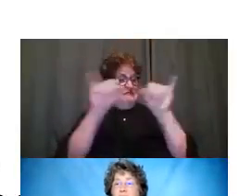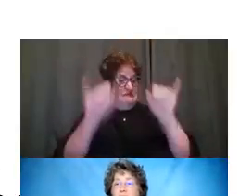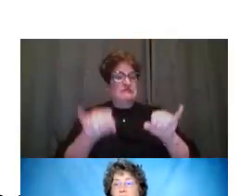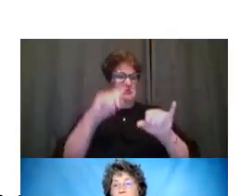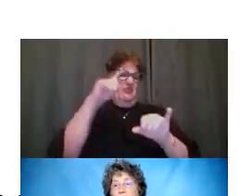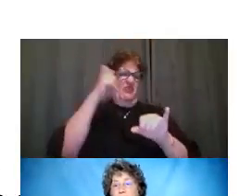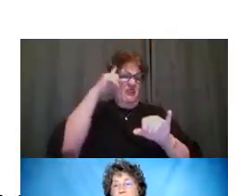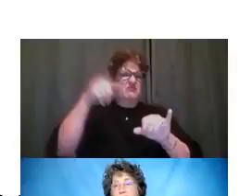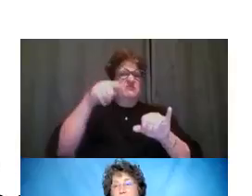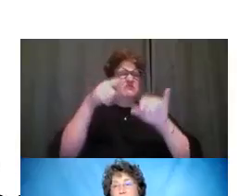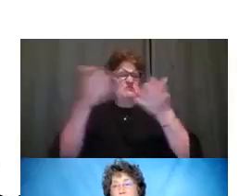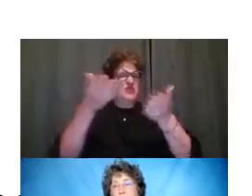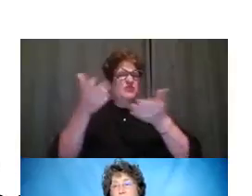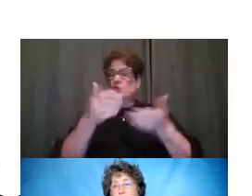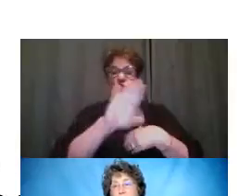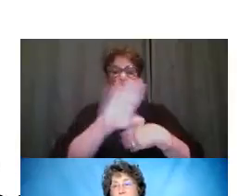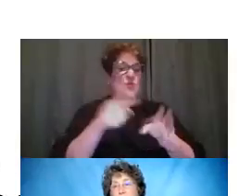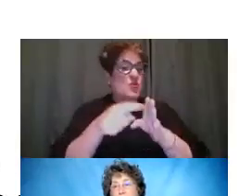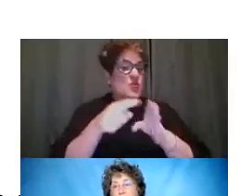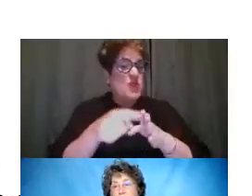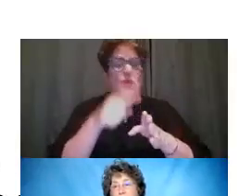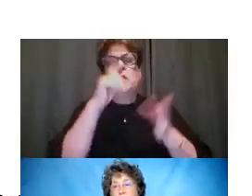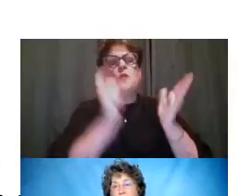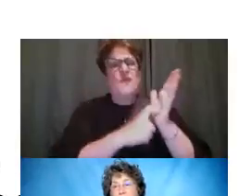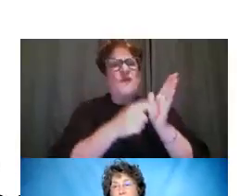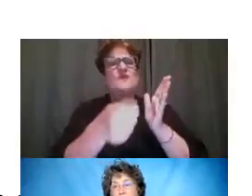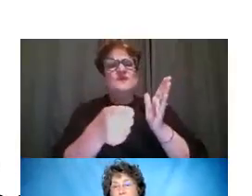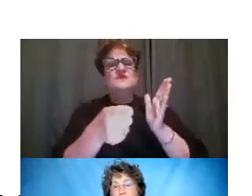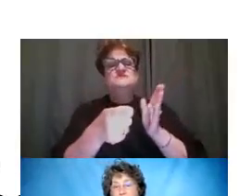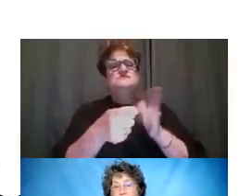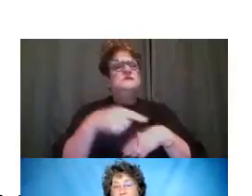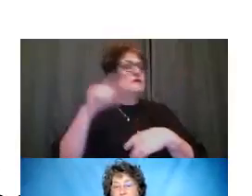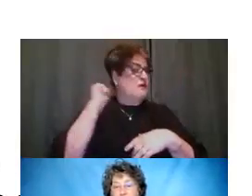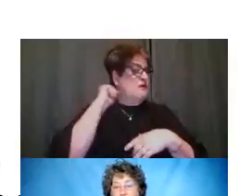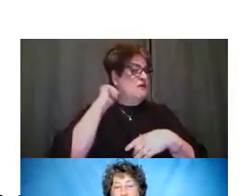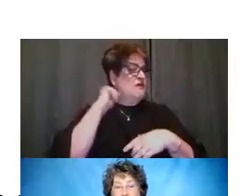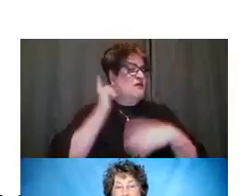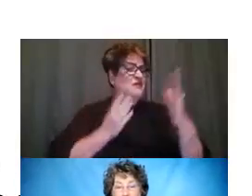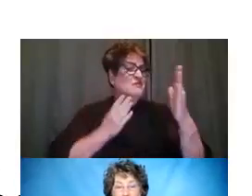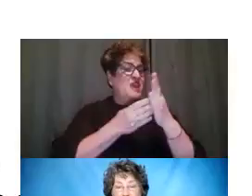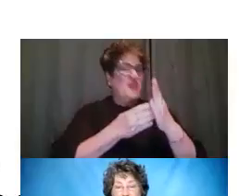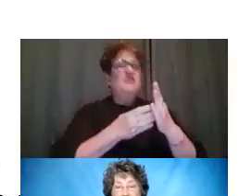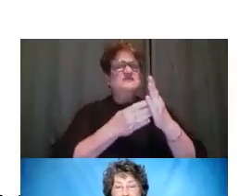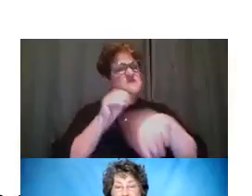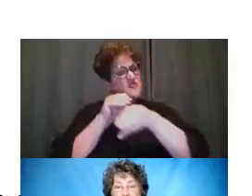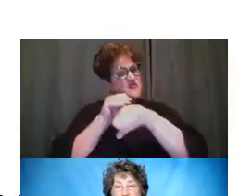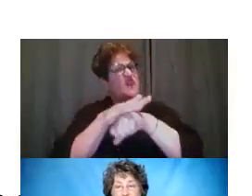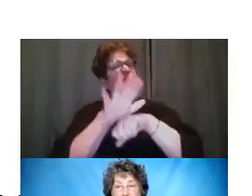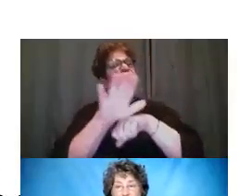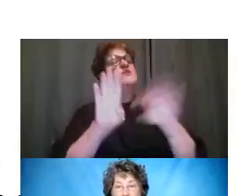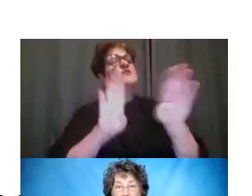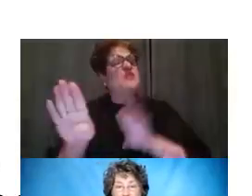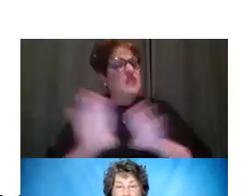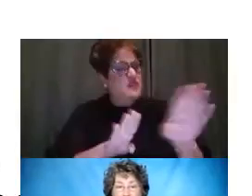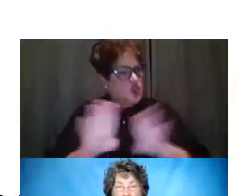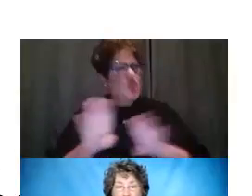that. And so as it shows here, these unconscious biases have real world effects on our behaviors and thus our interactions